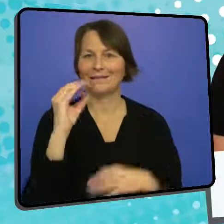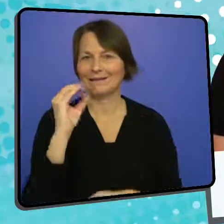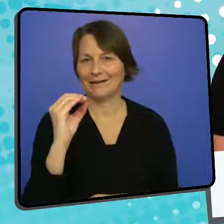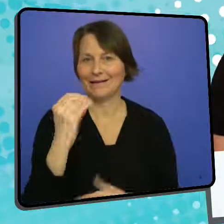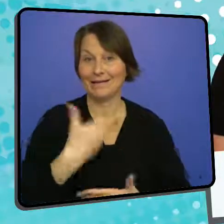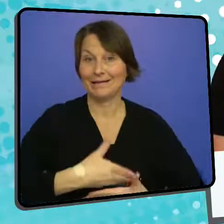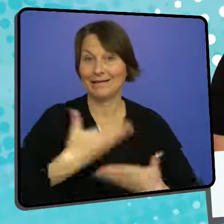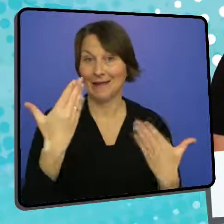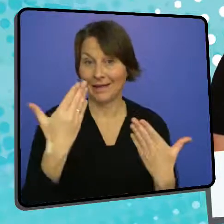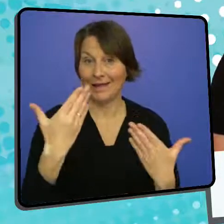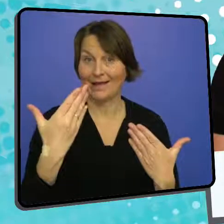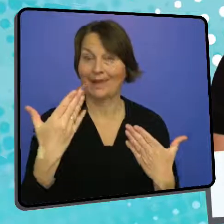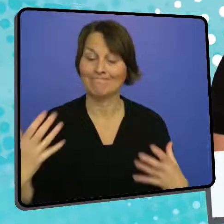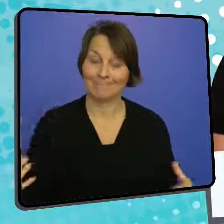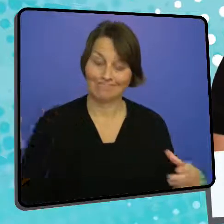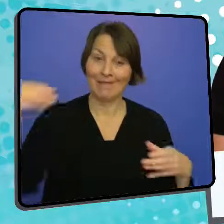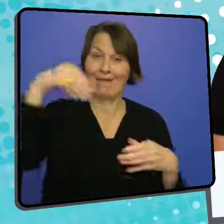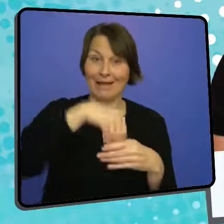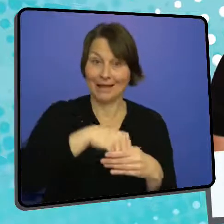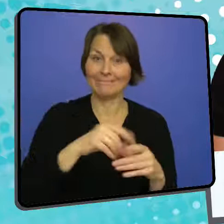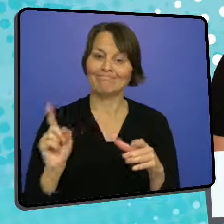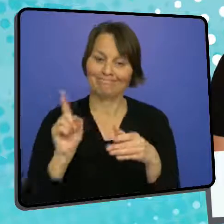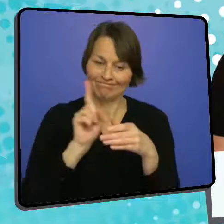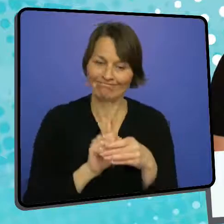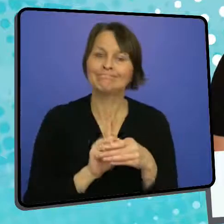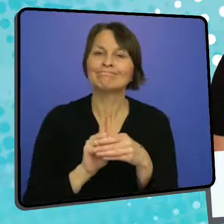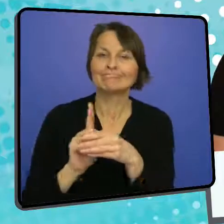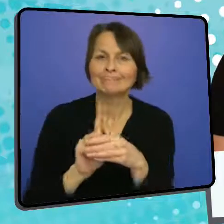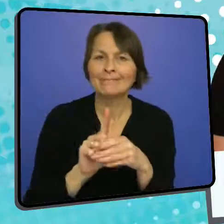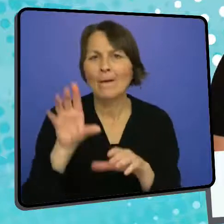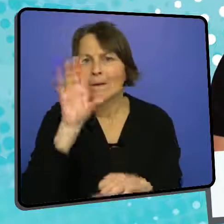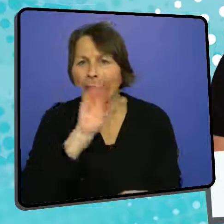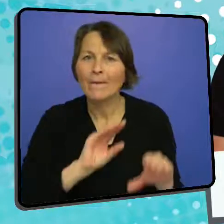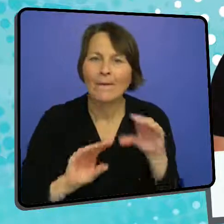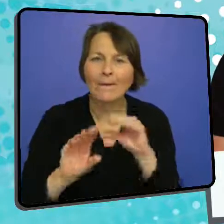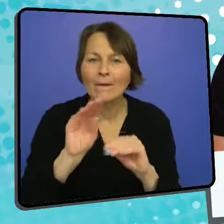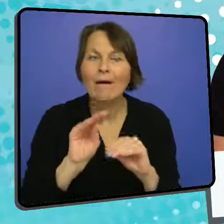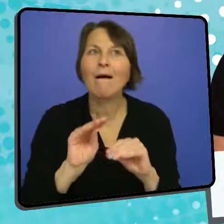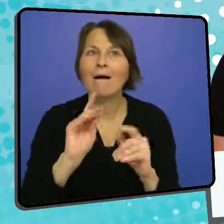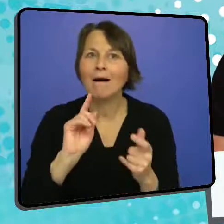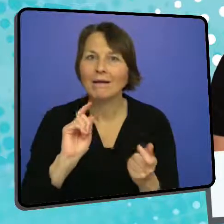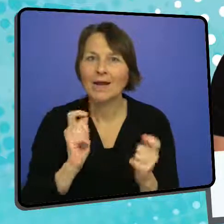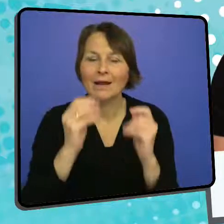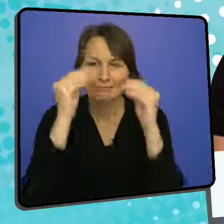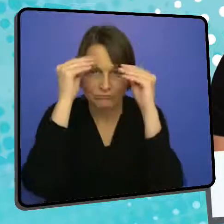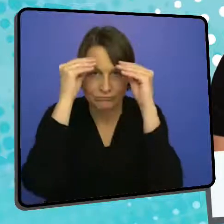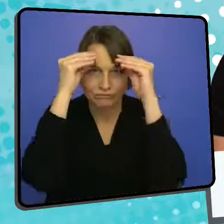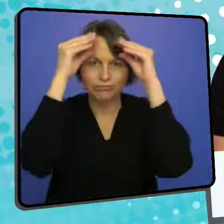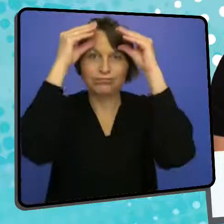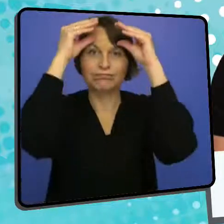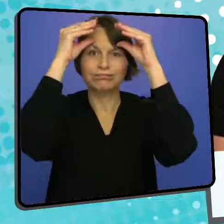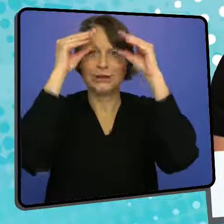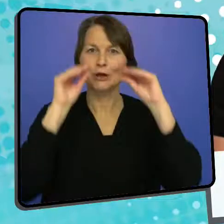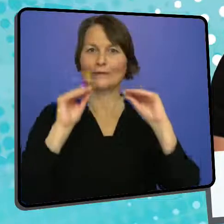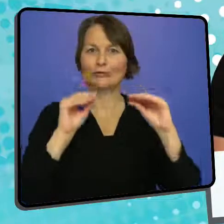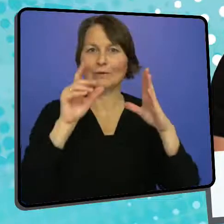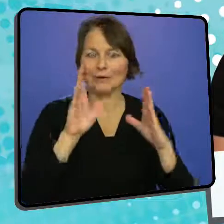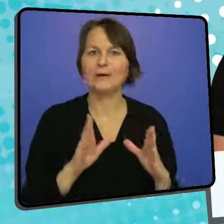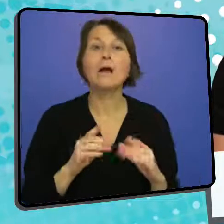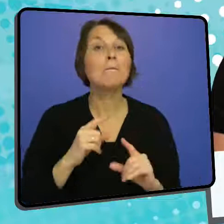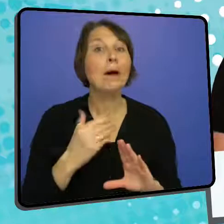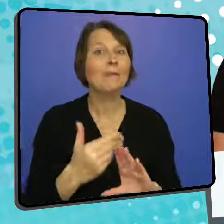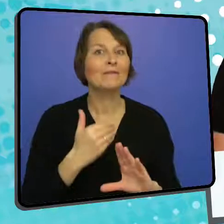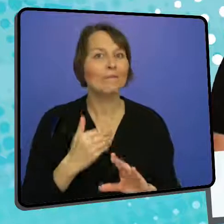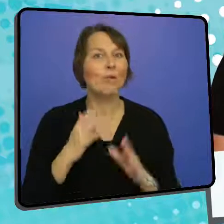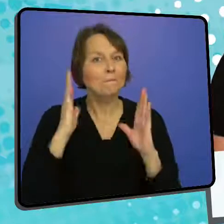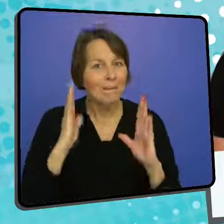us to then become coaches in our team. But they do have to have the fundamental technical knowledge to be able to embark on that